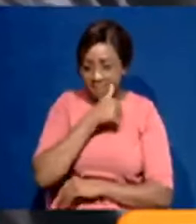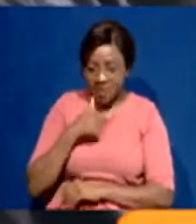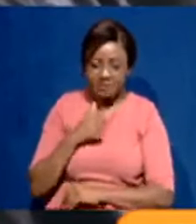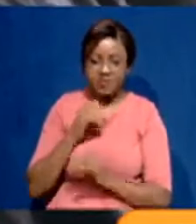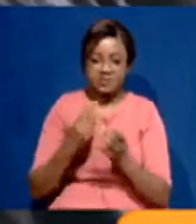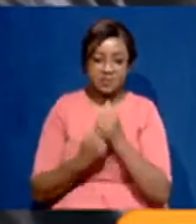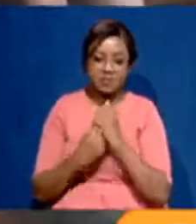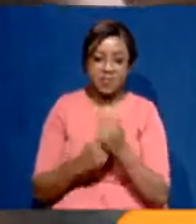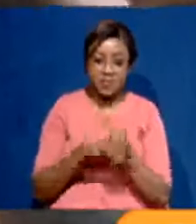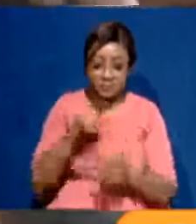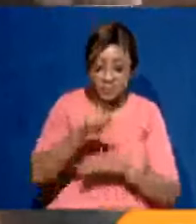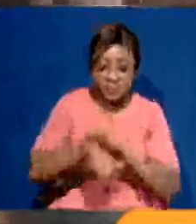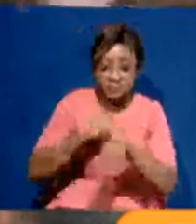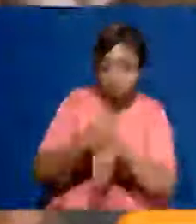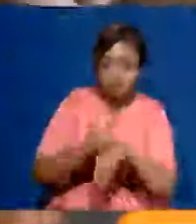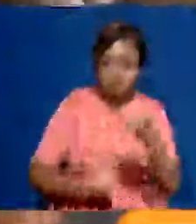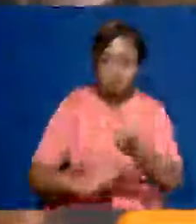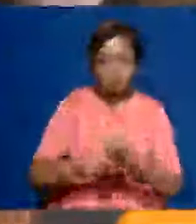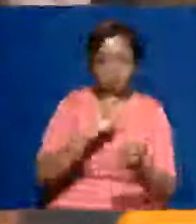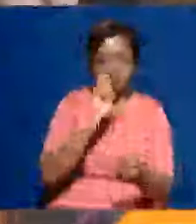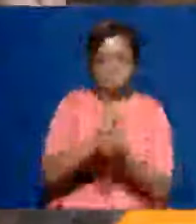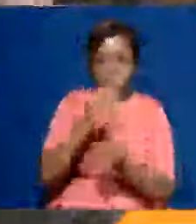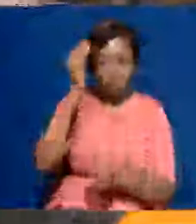was established to support secondary education for